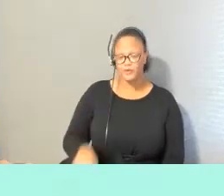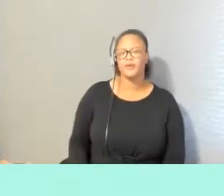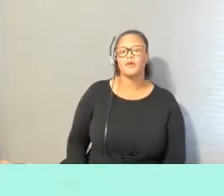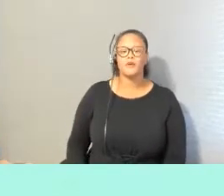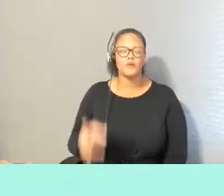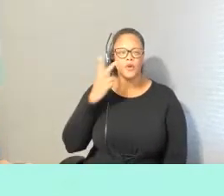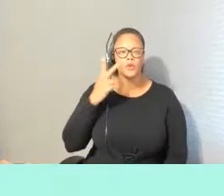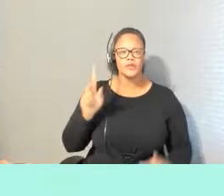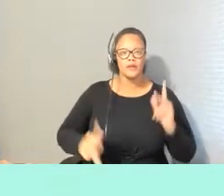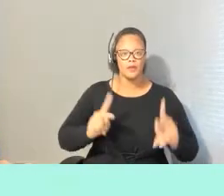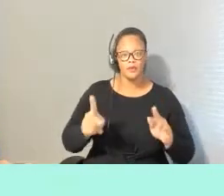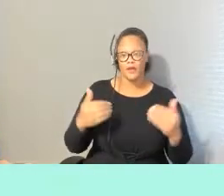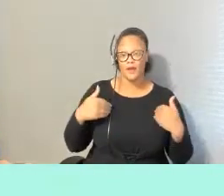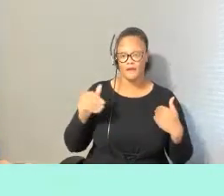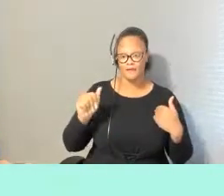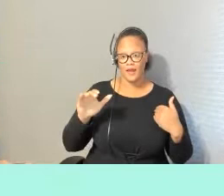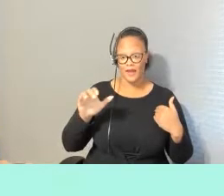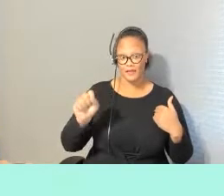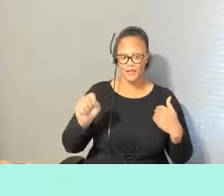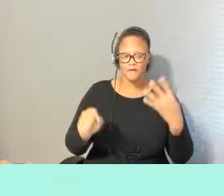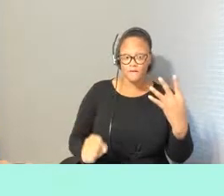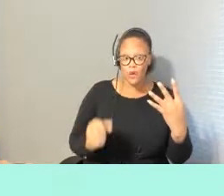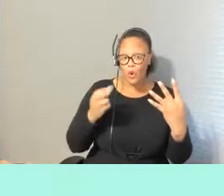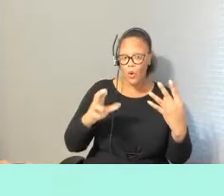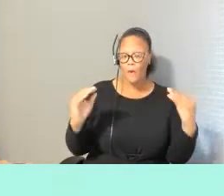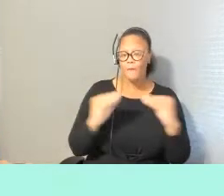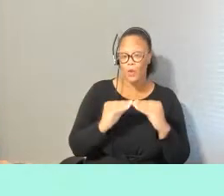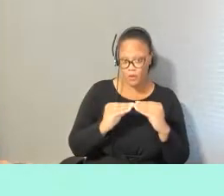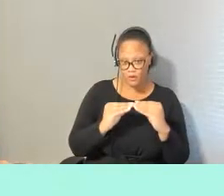according to ACEs, that have 4 more ACEs, that means that if you did that